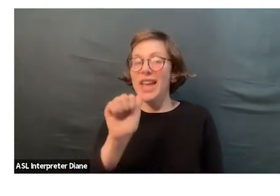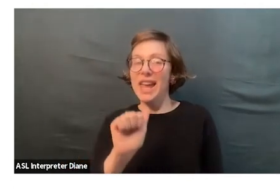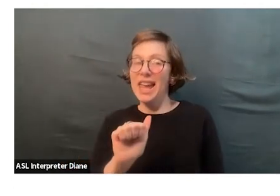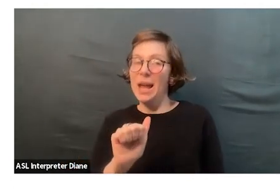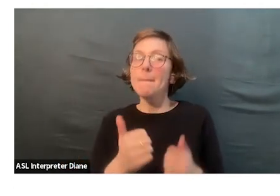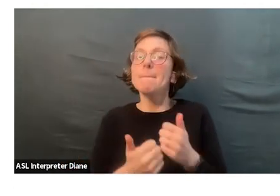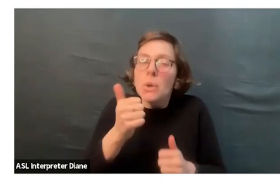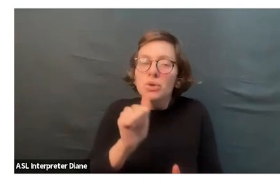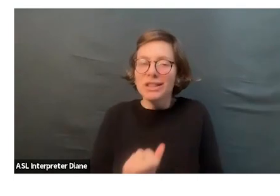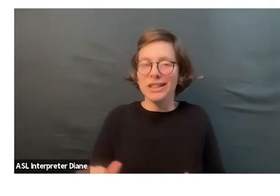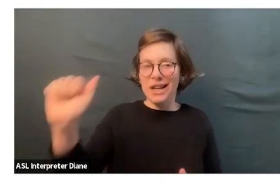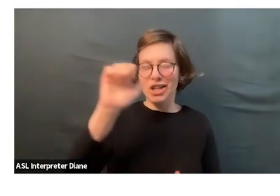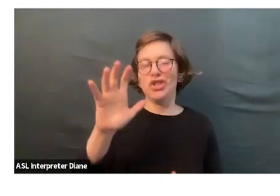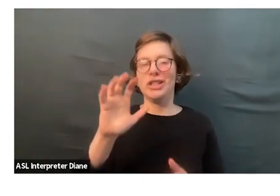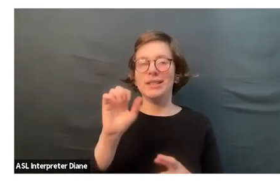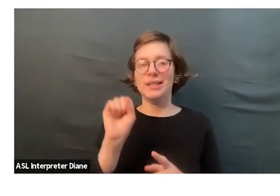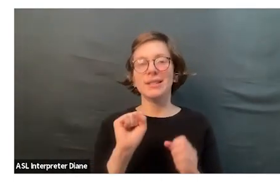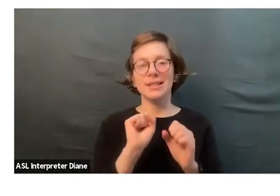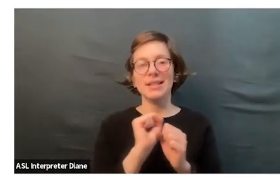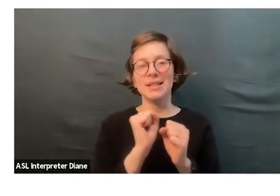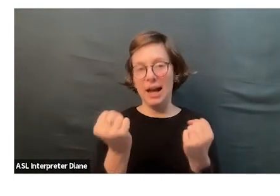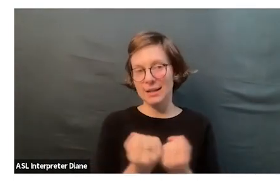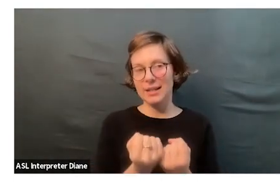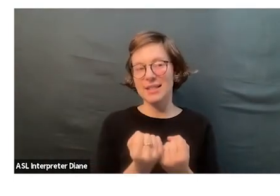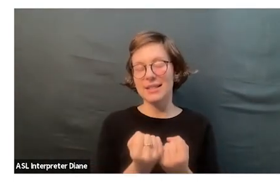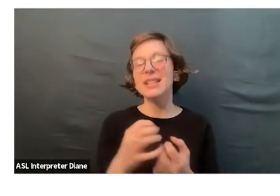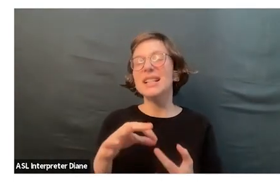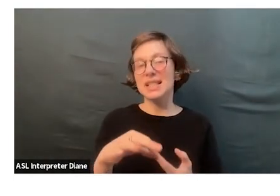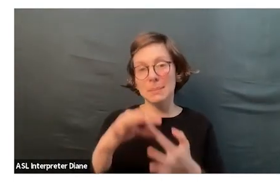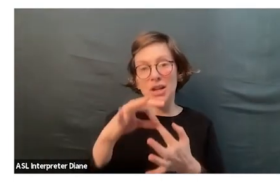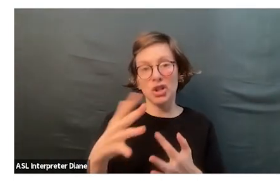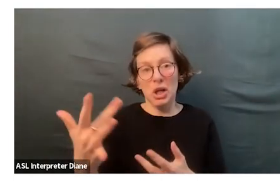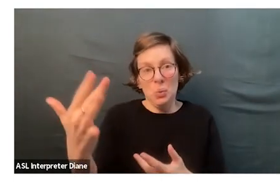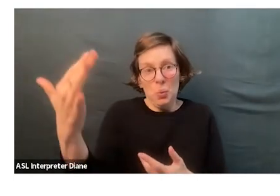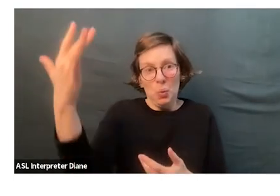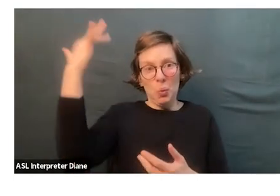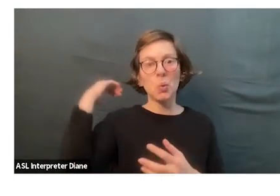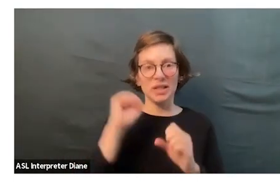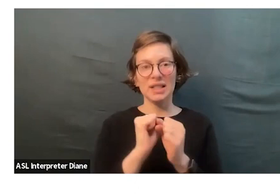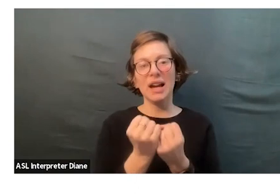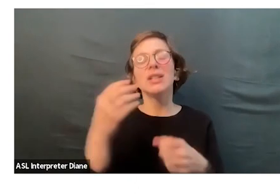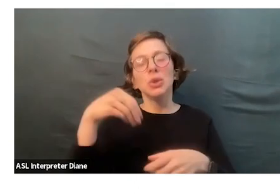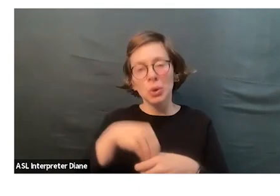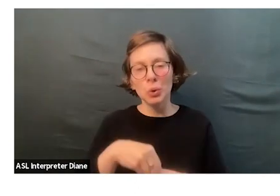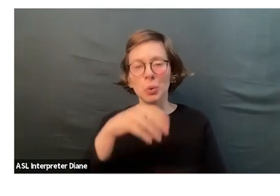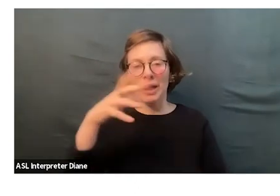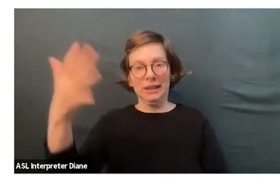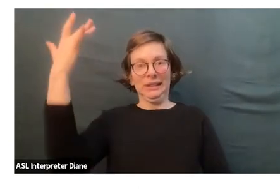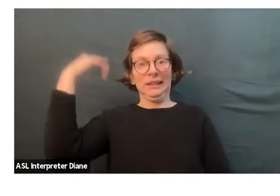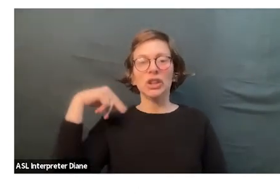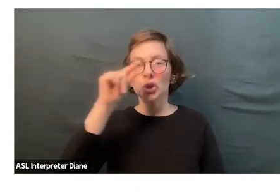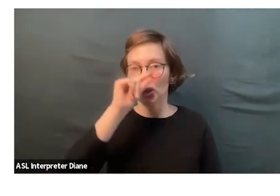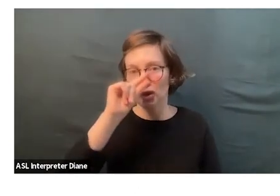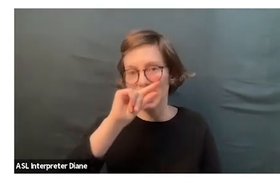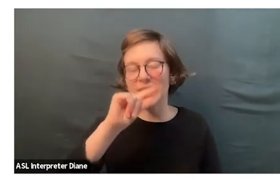as far north and as far south as we can. The second, and perhaps probably the most